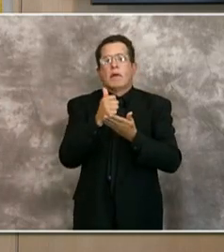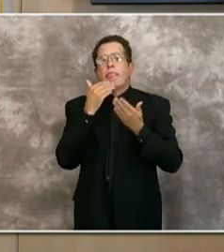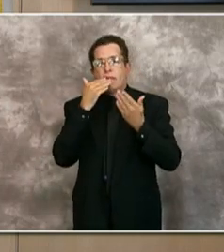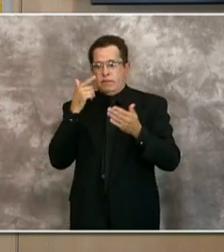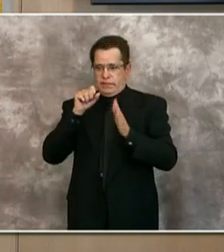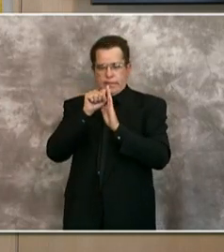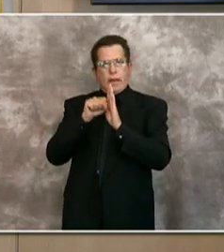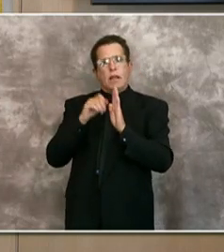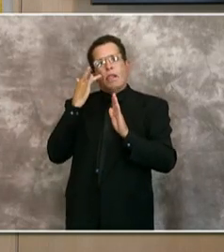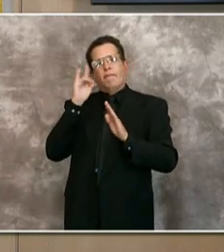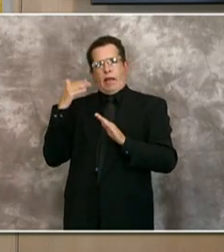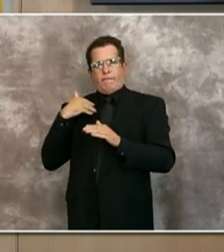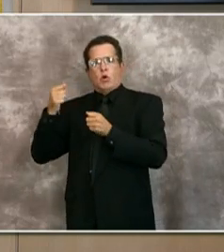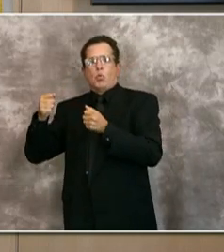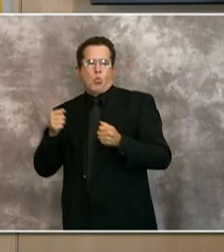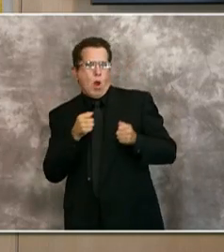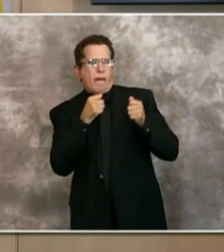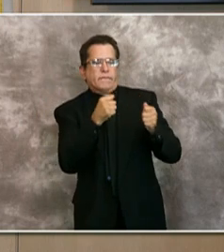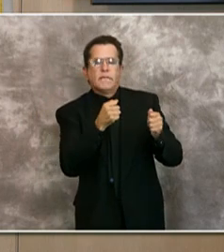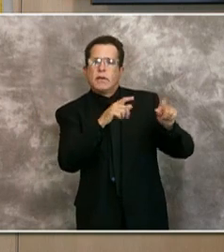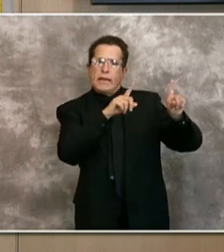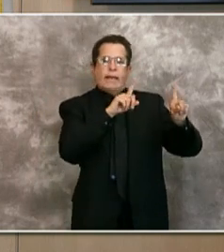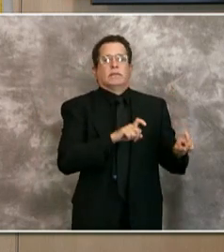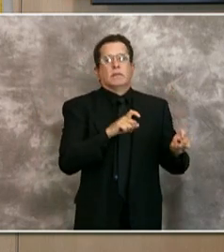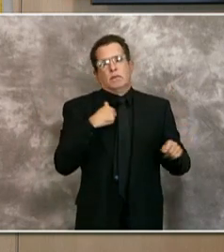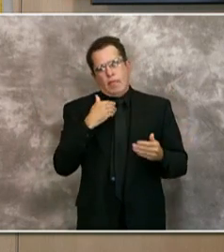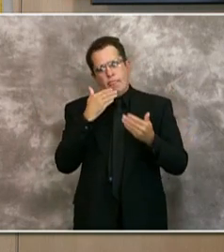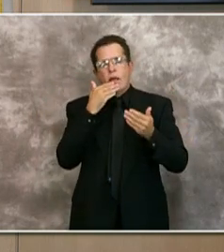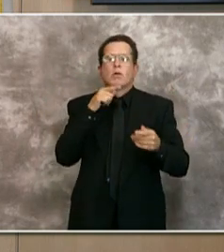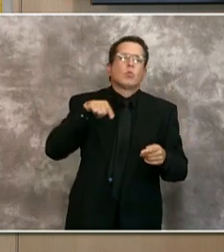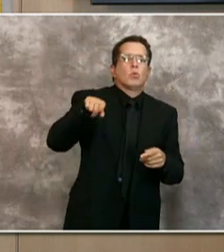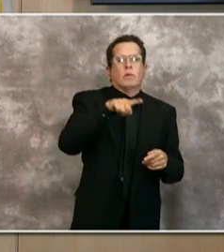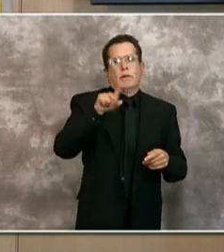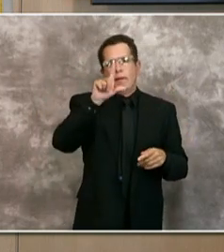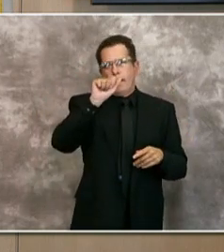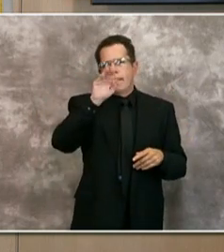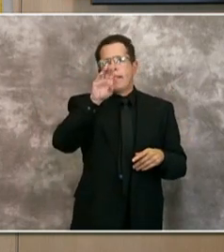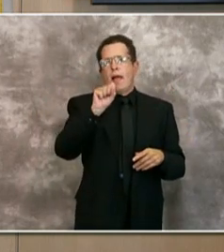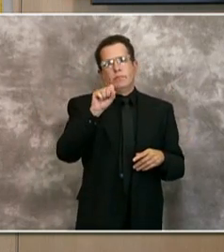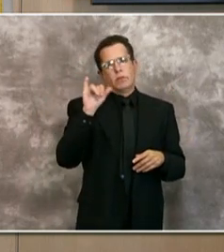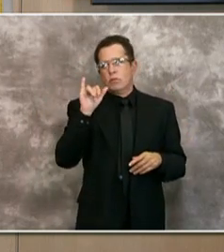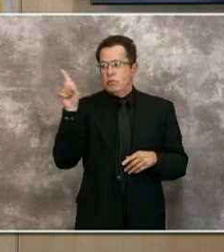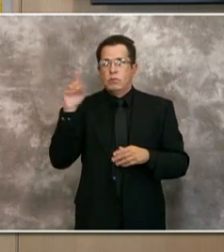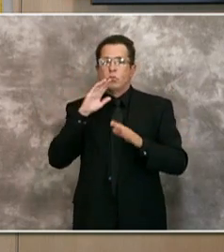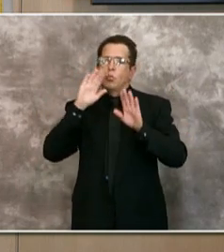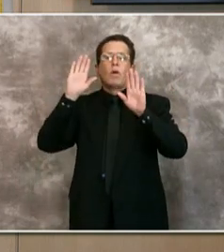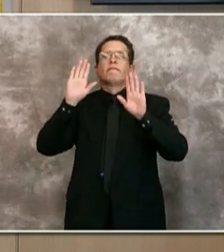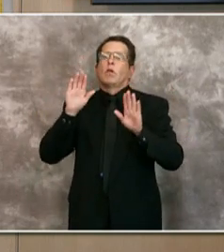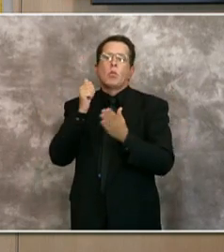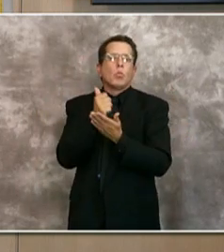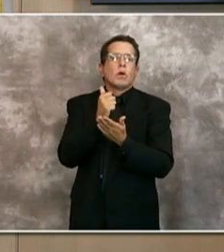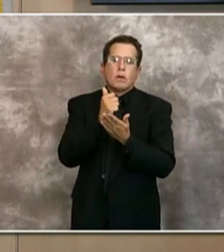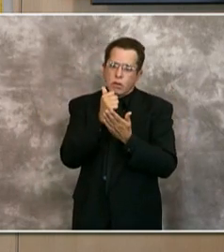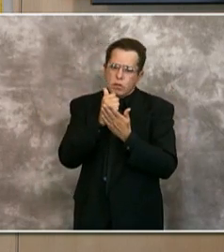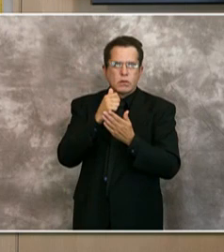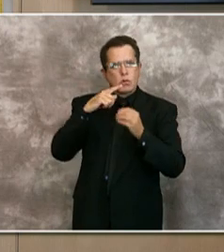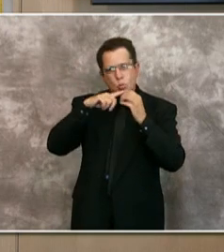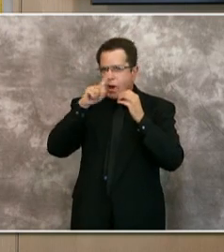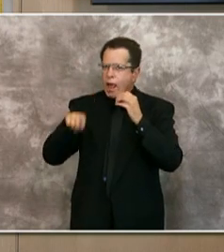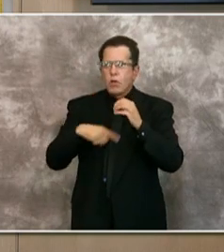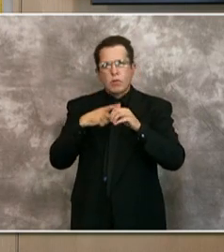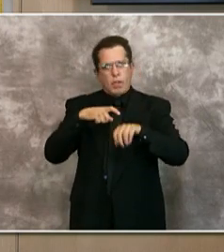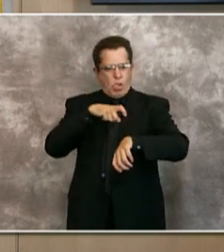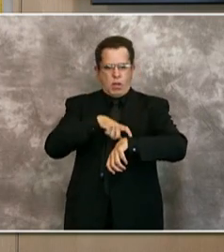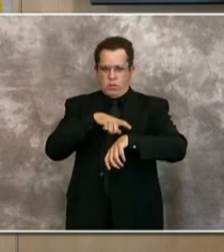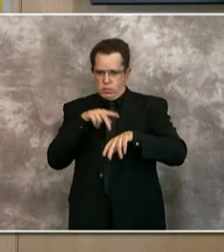drive-up testing services. I'm very grateful for our incredible staff in our public health lab that have worked around the clock to try and